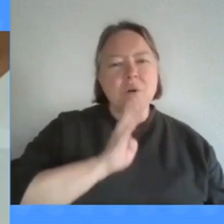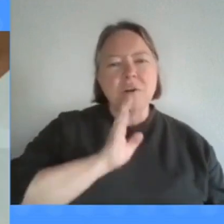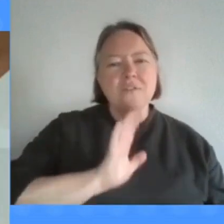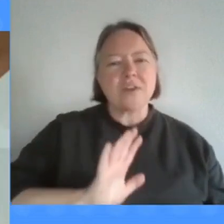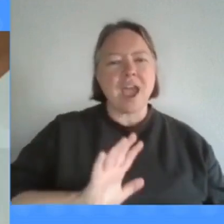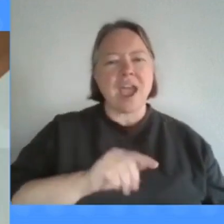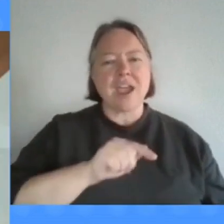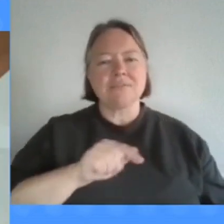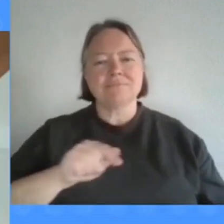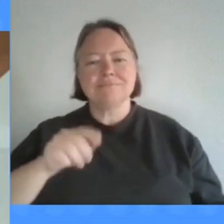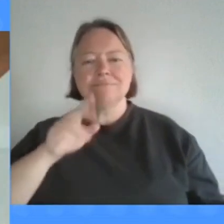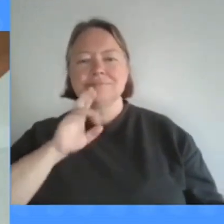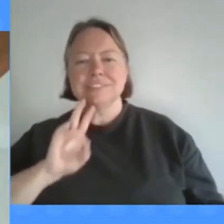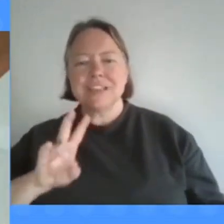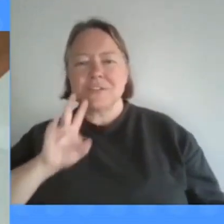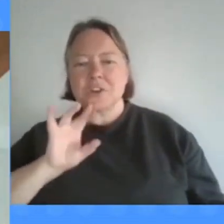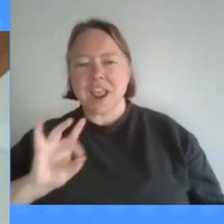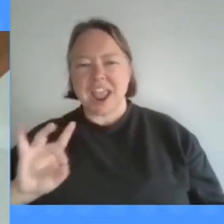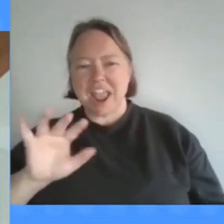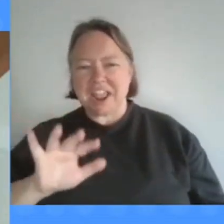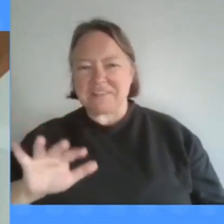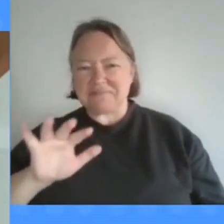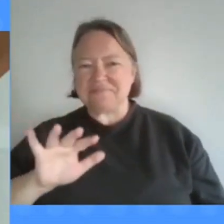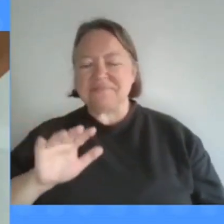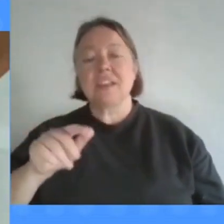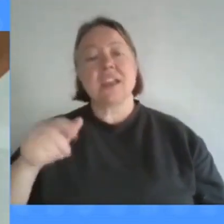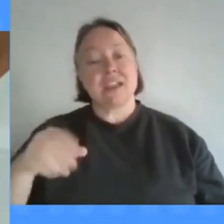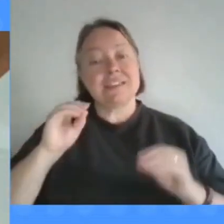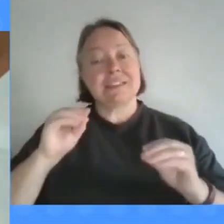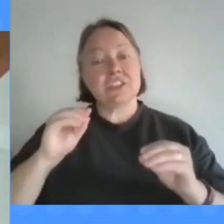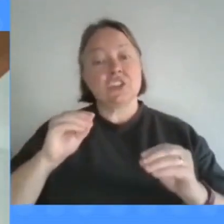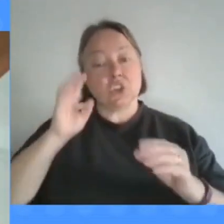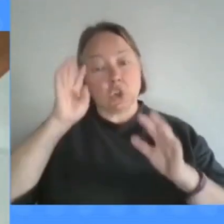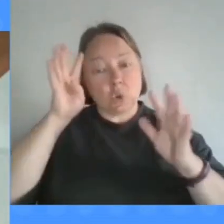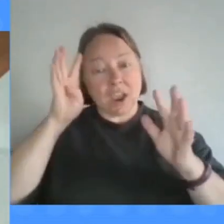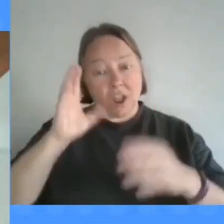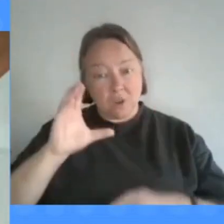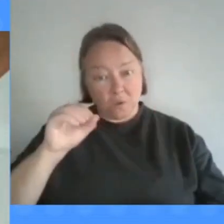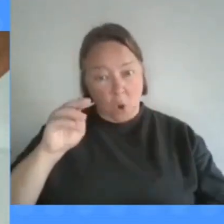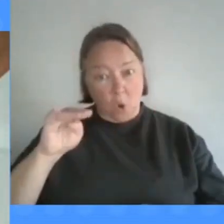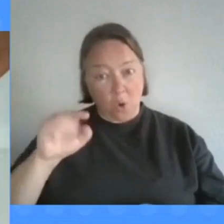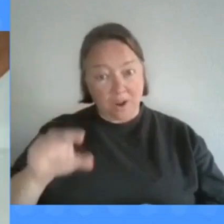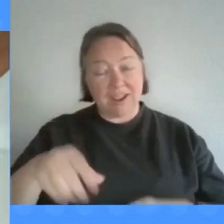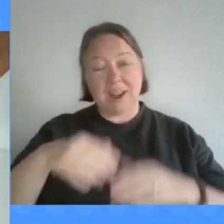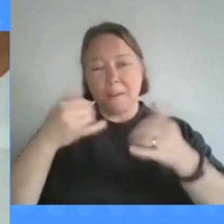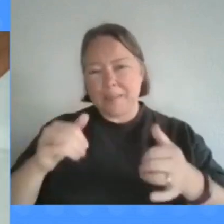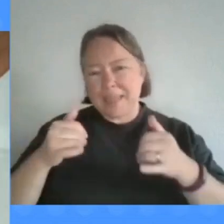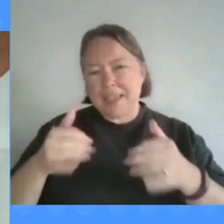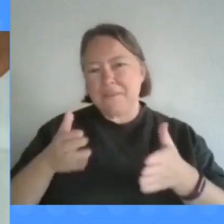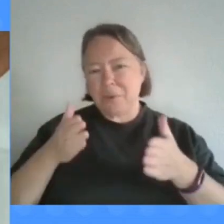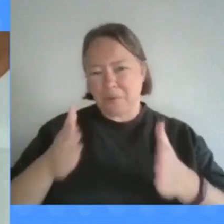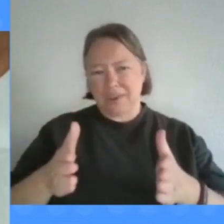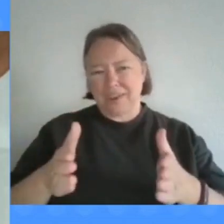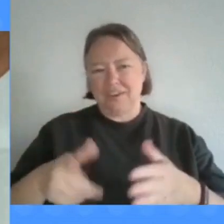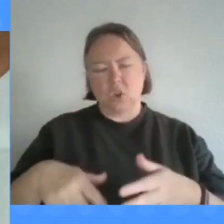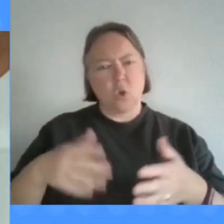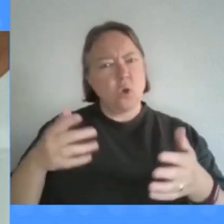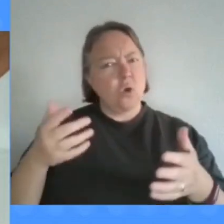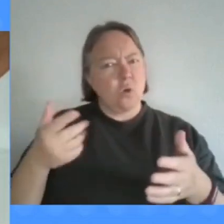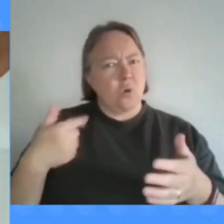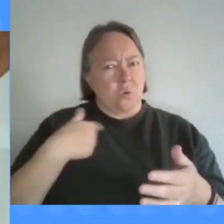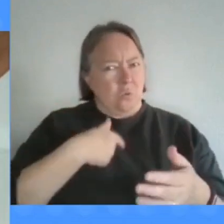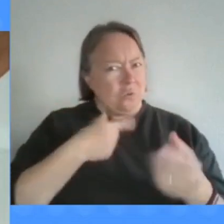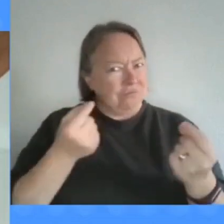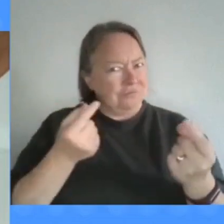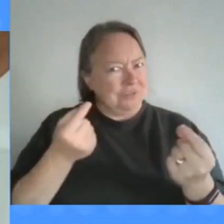to 7 or 8 years old, and it teaches creative coding in a playful way. So what have we been doing